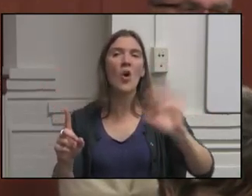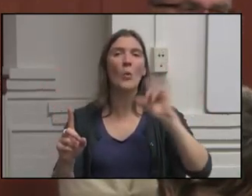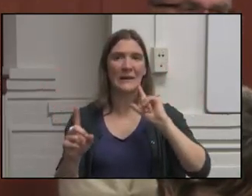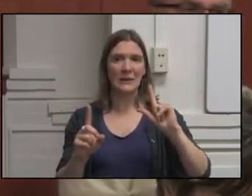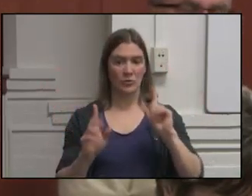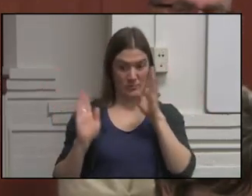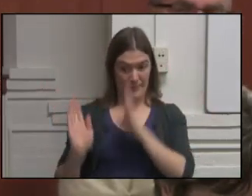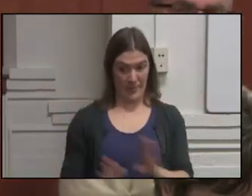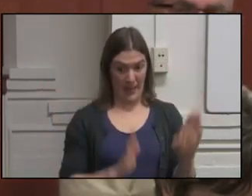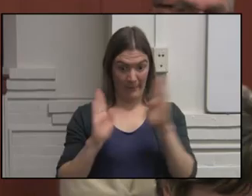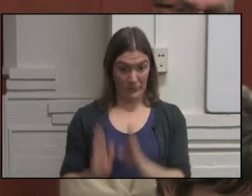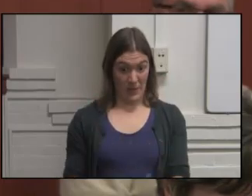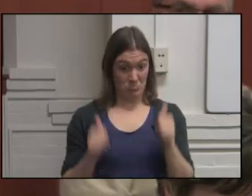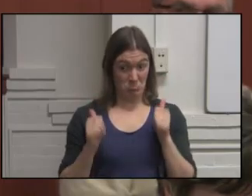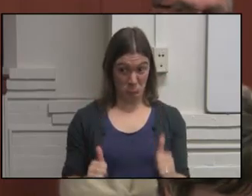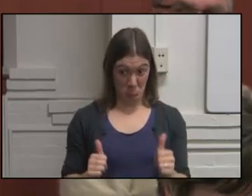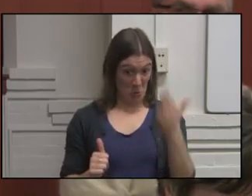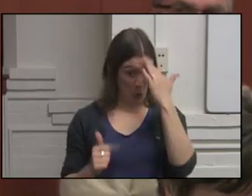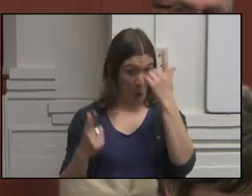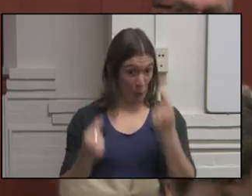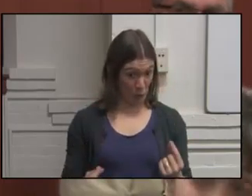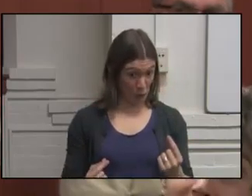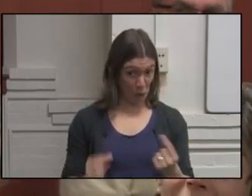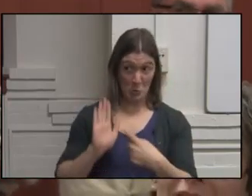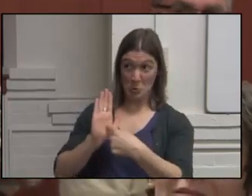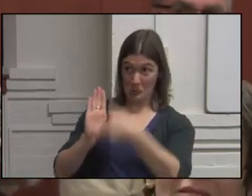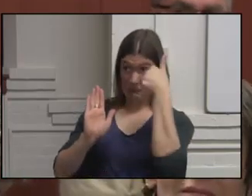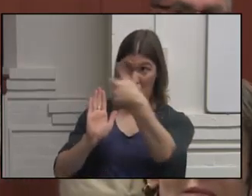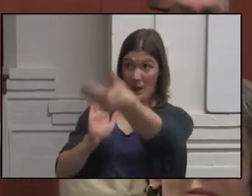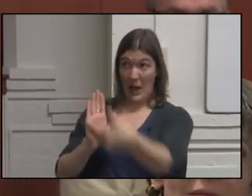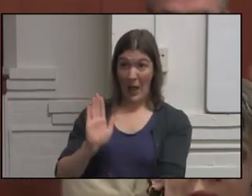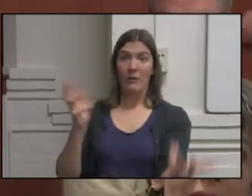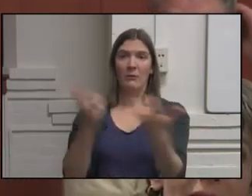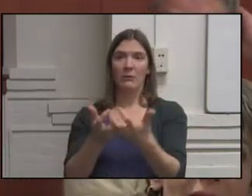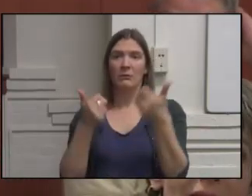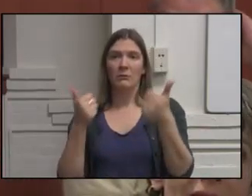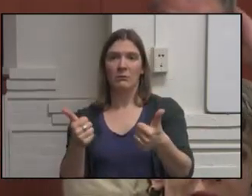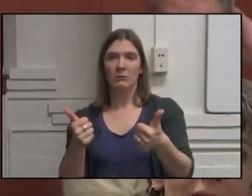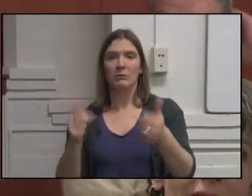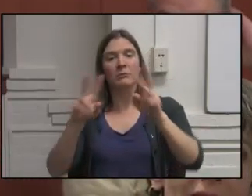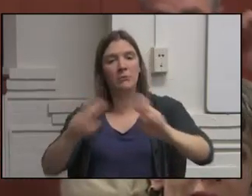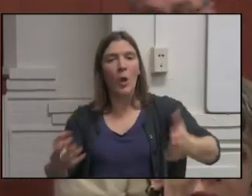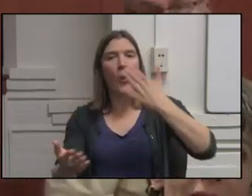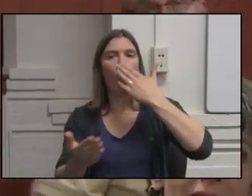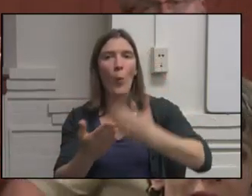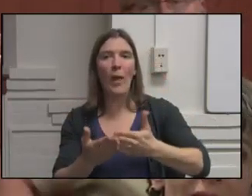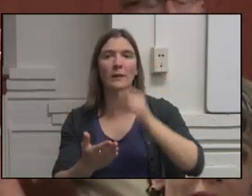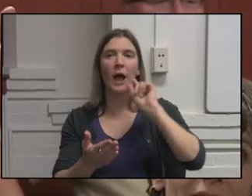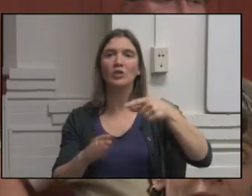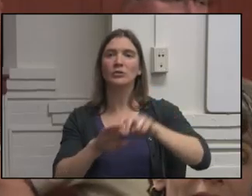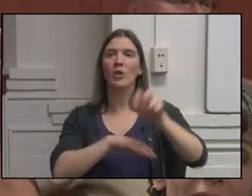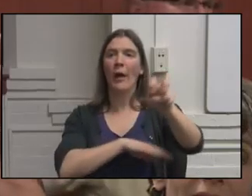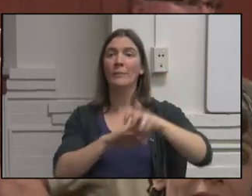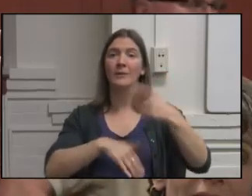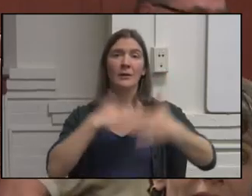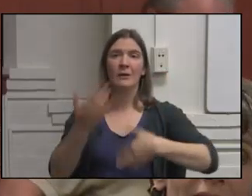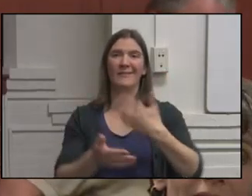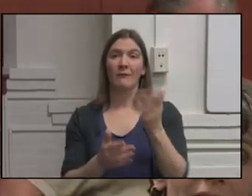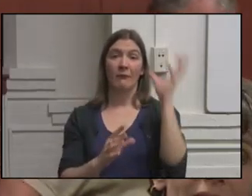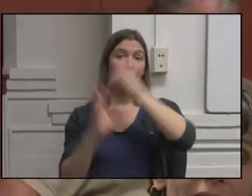it's absolutely vital that we really look at the concrete issues to assess, you know, whatever the